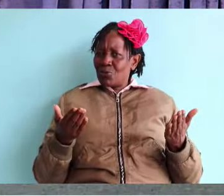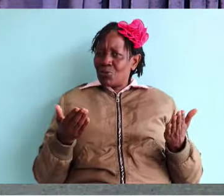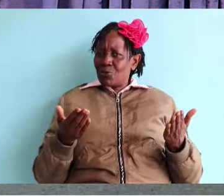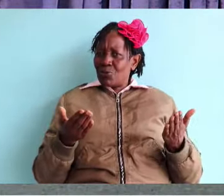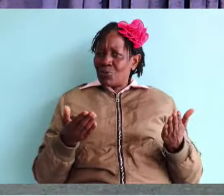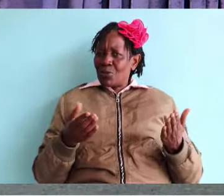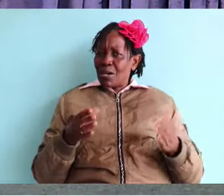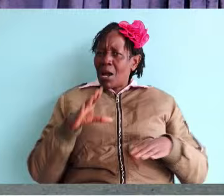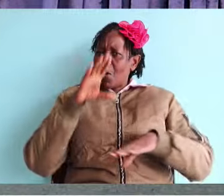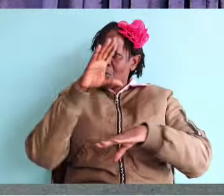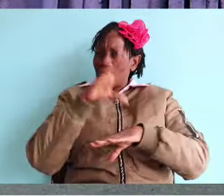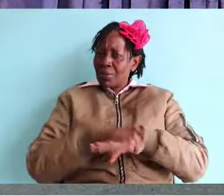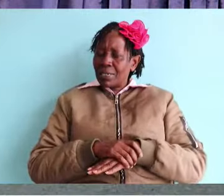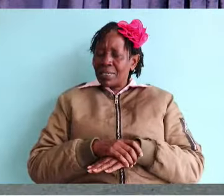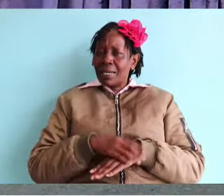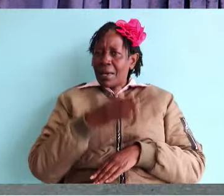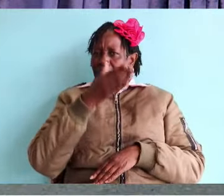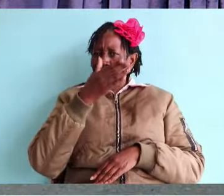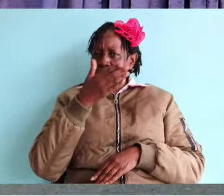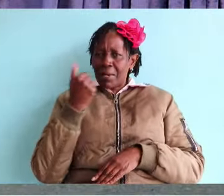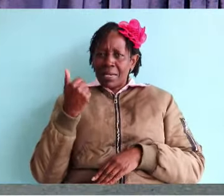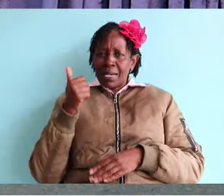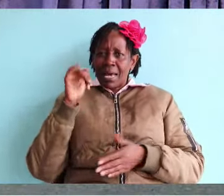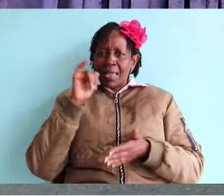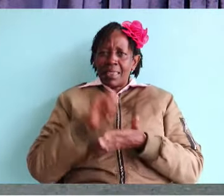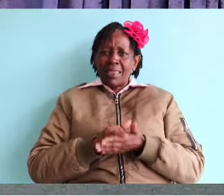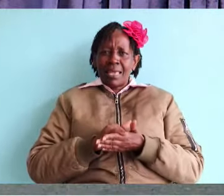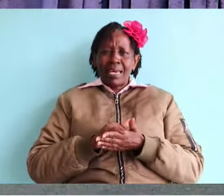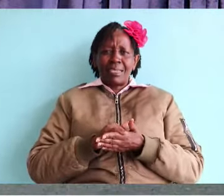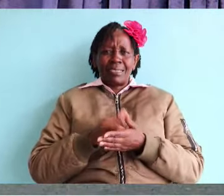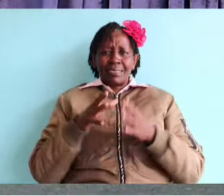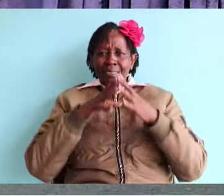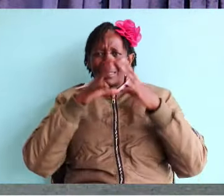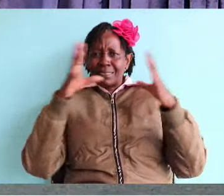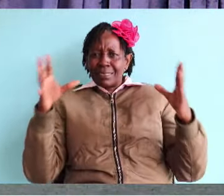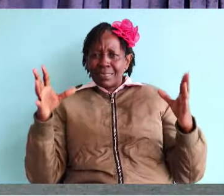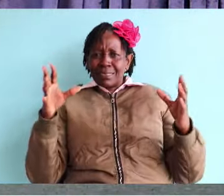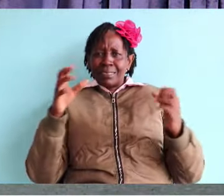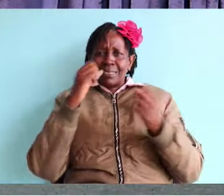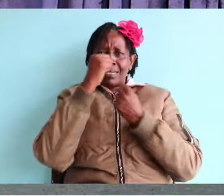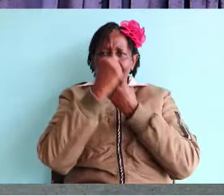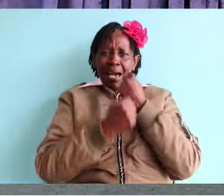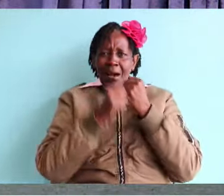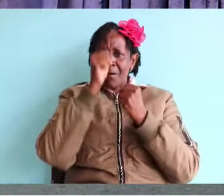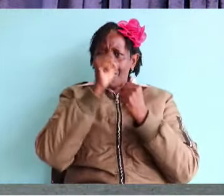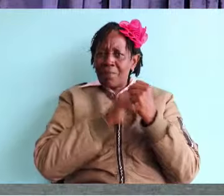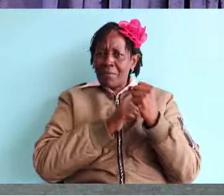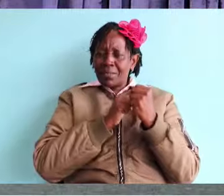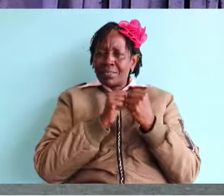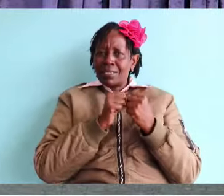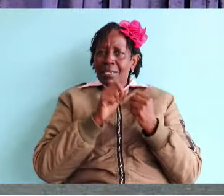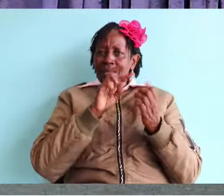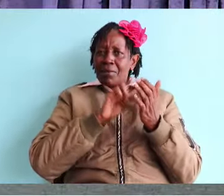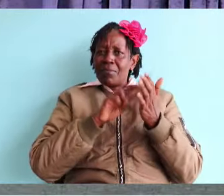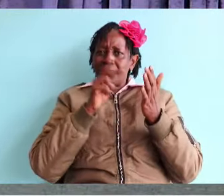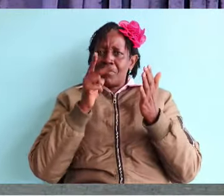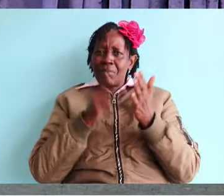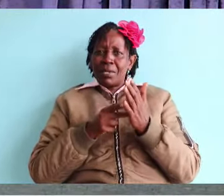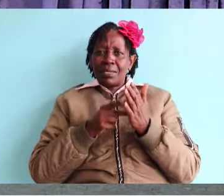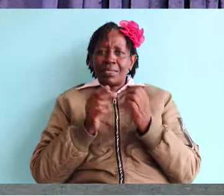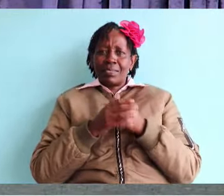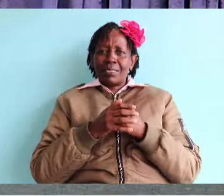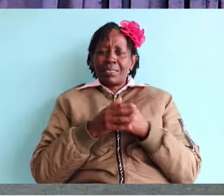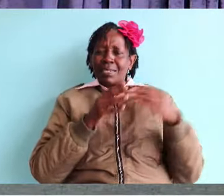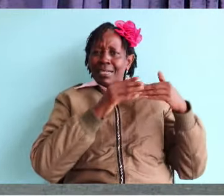grapes better than the full grape harvest of Abiezer? God gave Oreb and Zeb, the Midianite